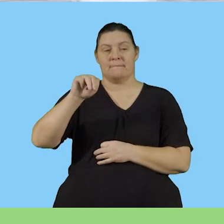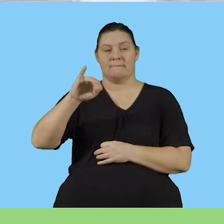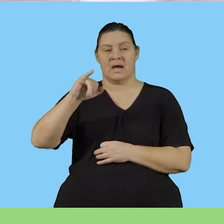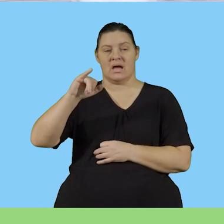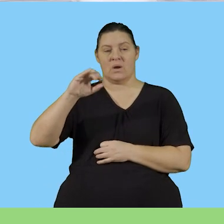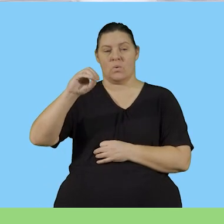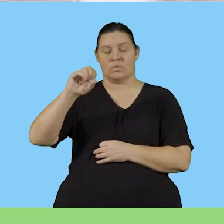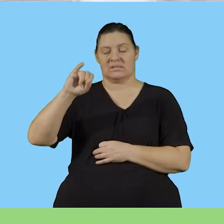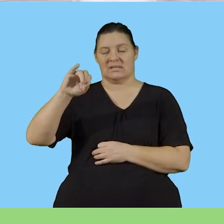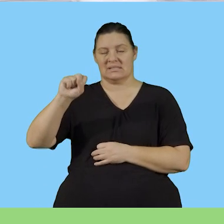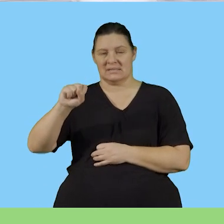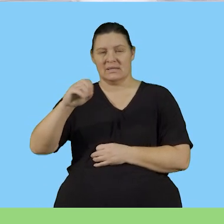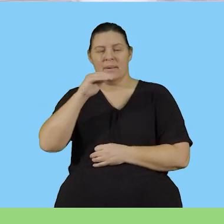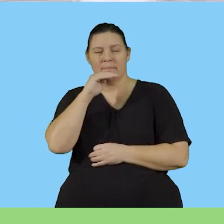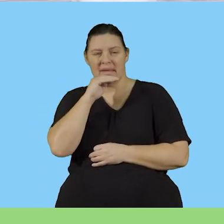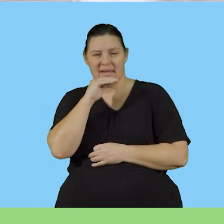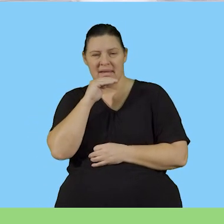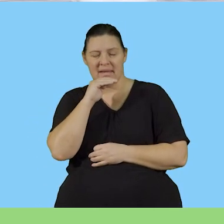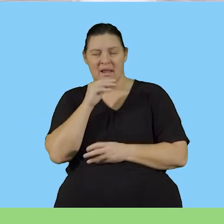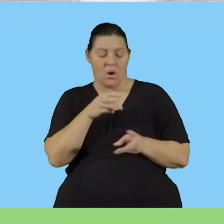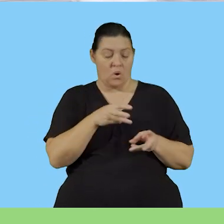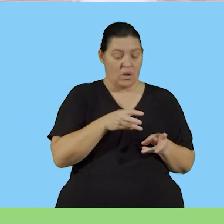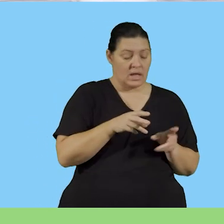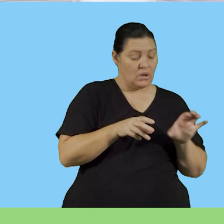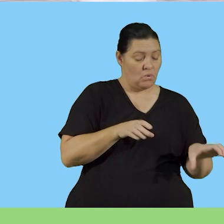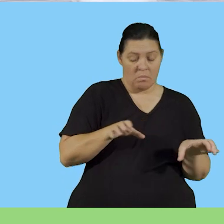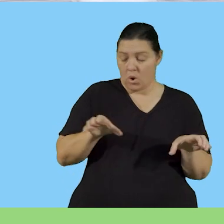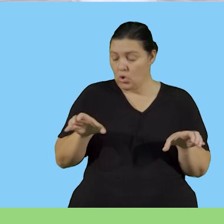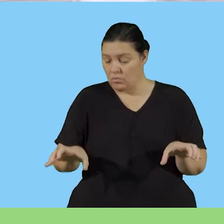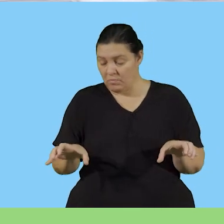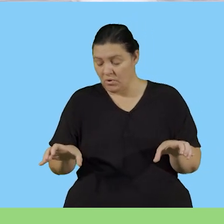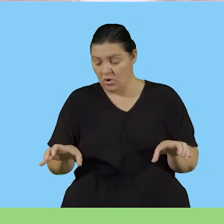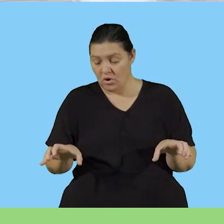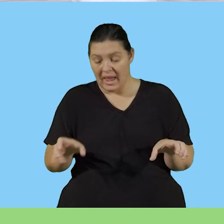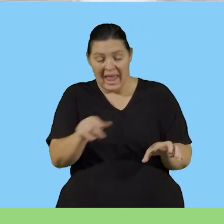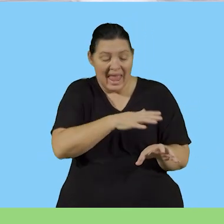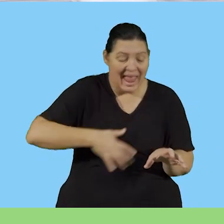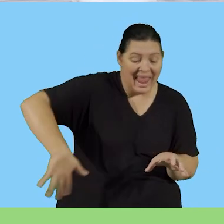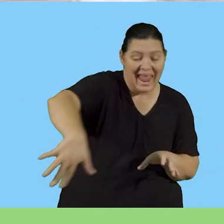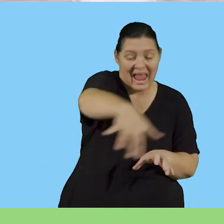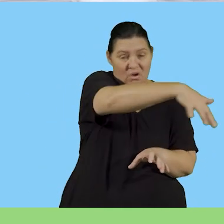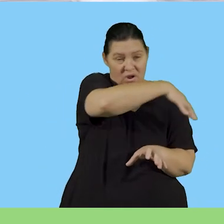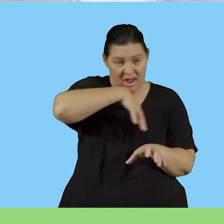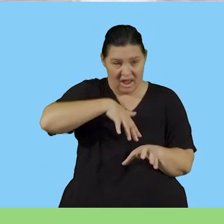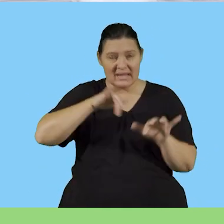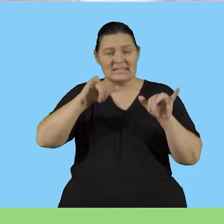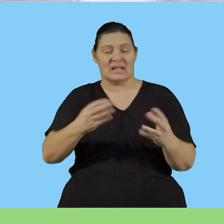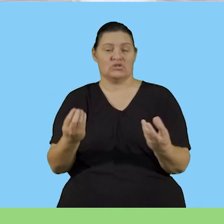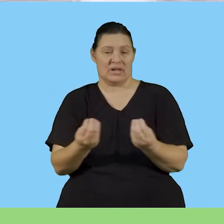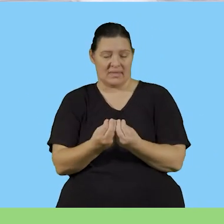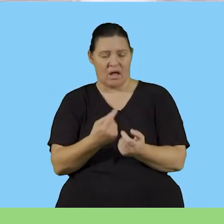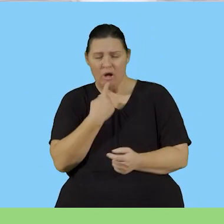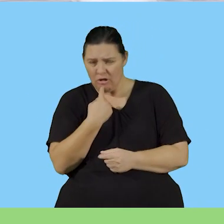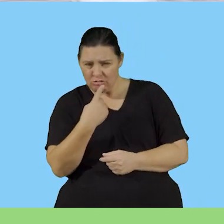symbiosis. Symbiosis describes the way in which two species living together interact with each